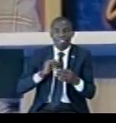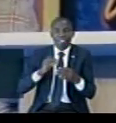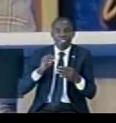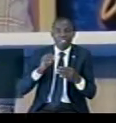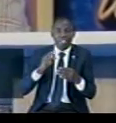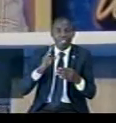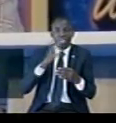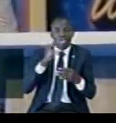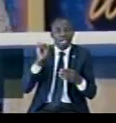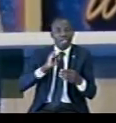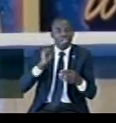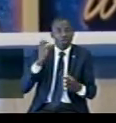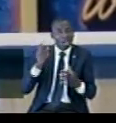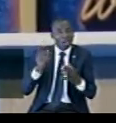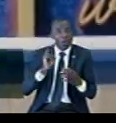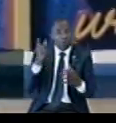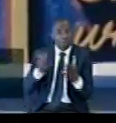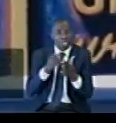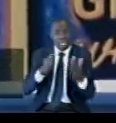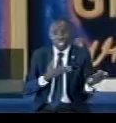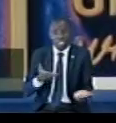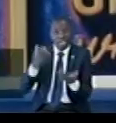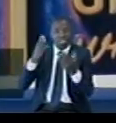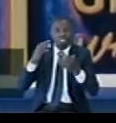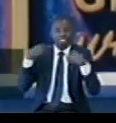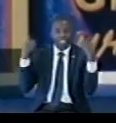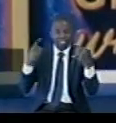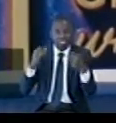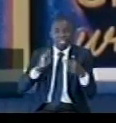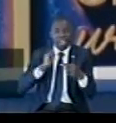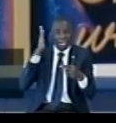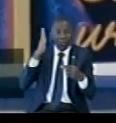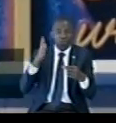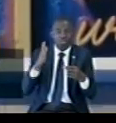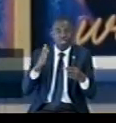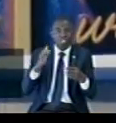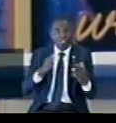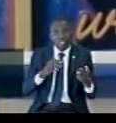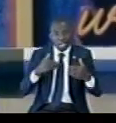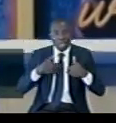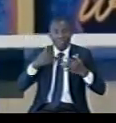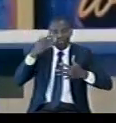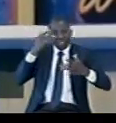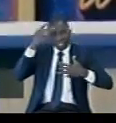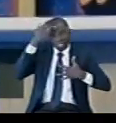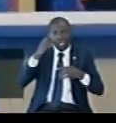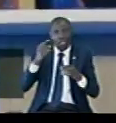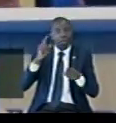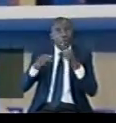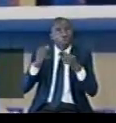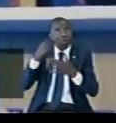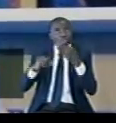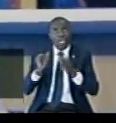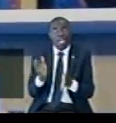the infirmity. And so what I'm asking of you, Lord, is to wash me, is to cleanse me, is